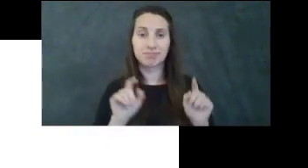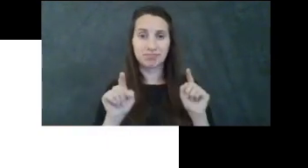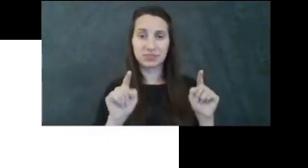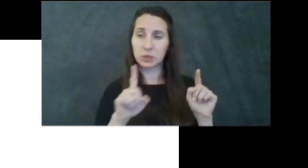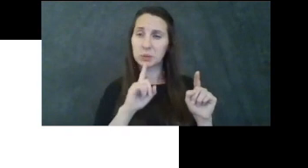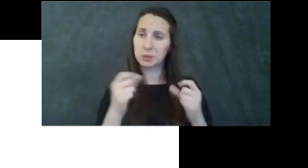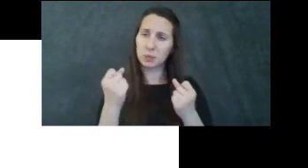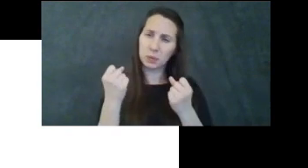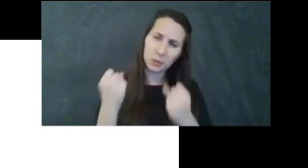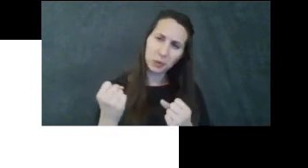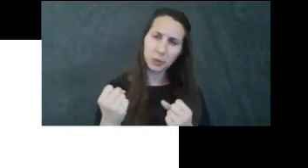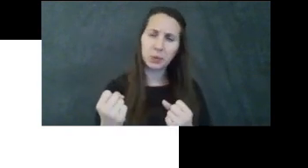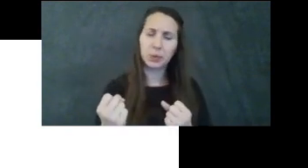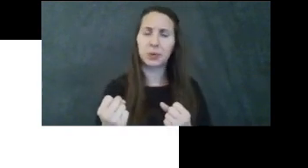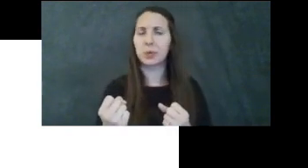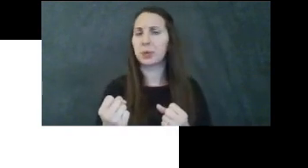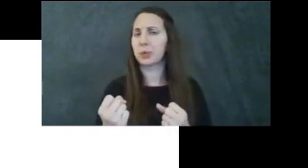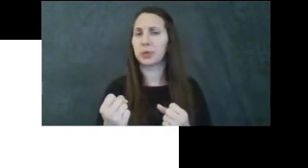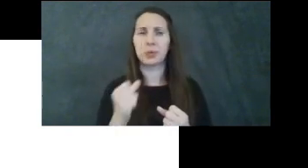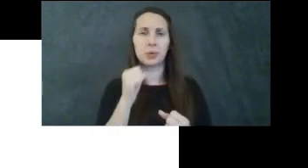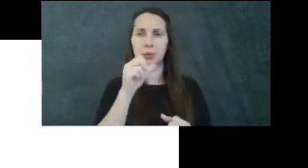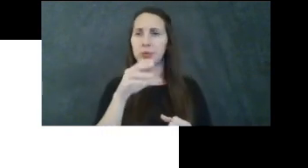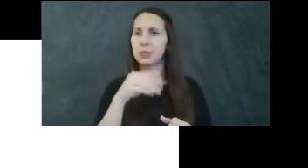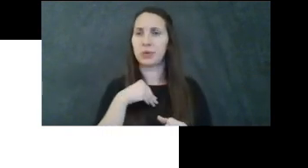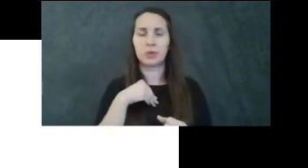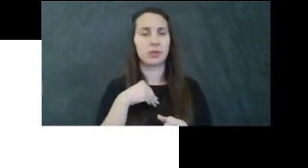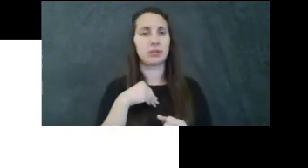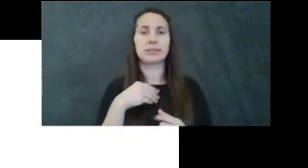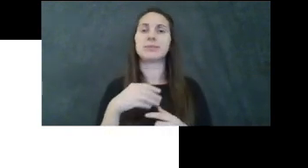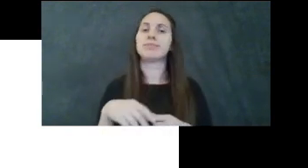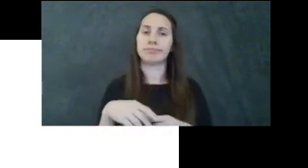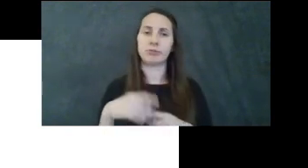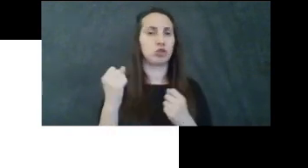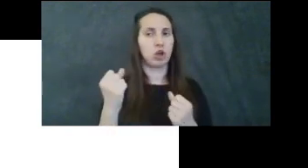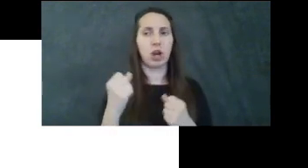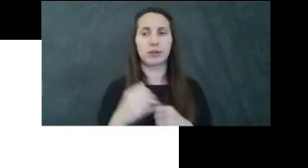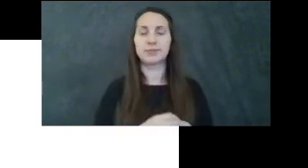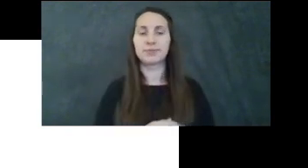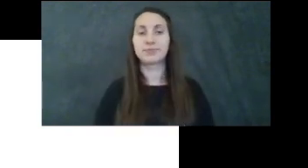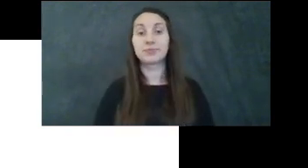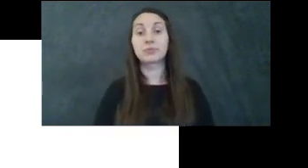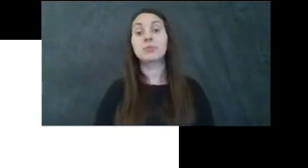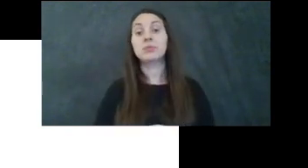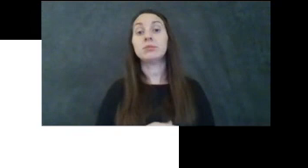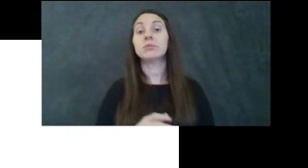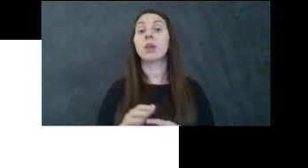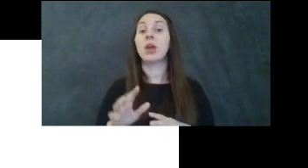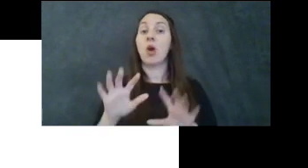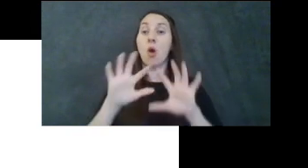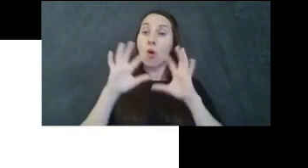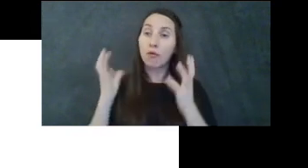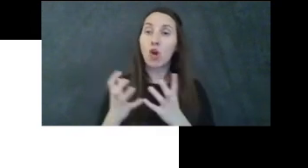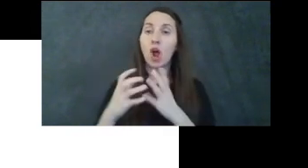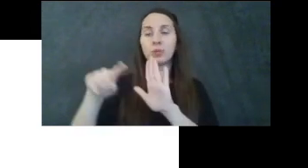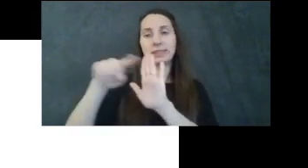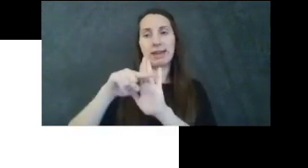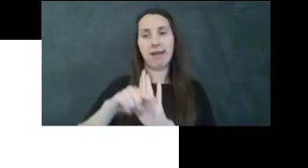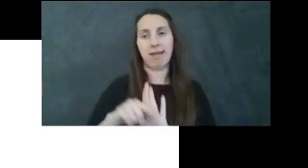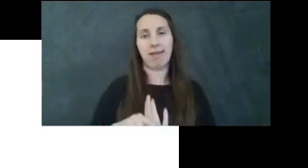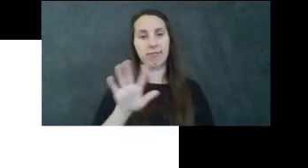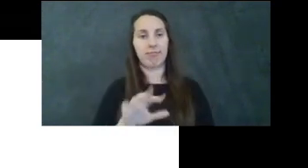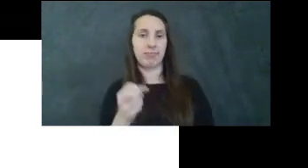intensity and the disapproval was very, very strong. Overall, there was negative disapproval by 12